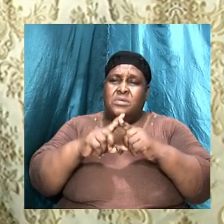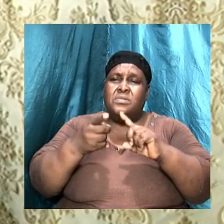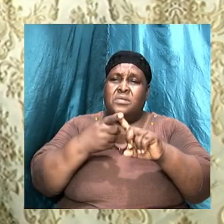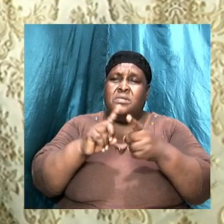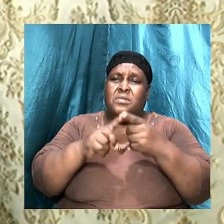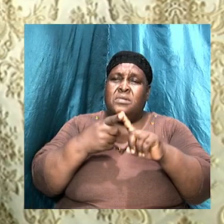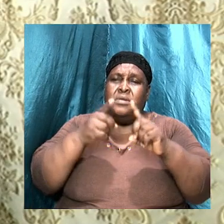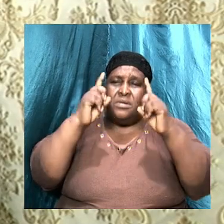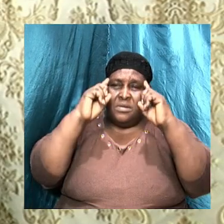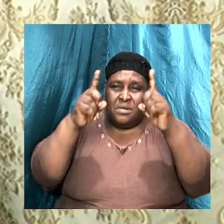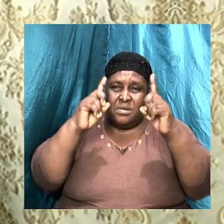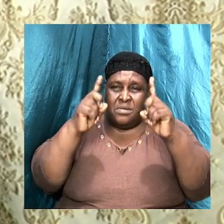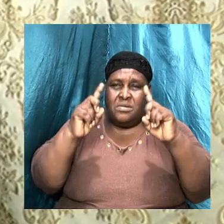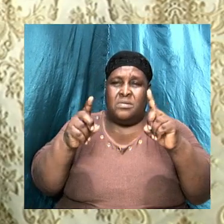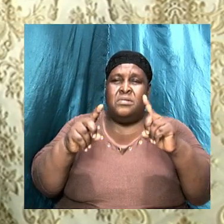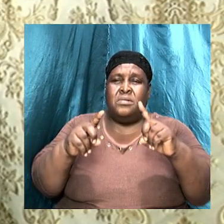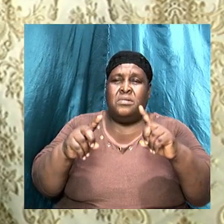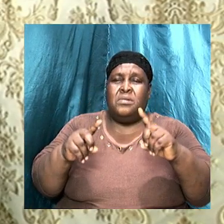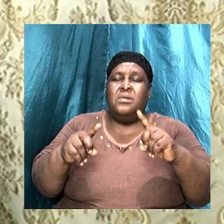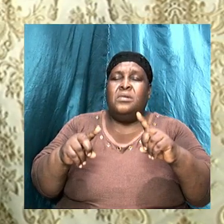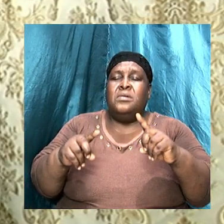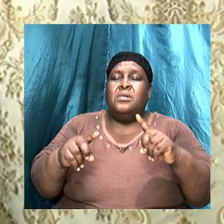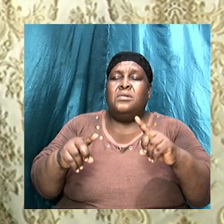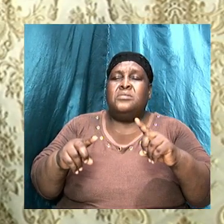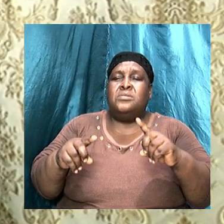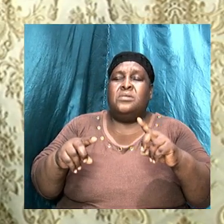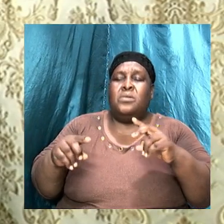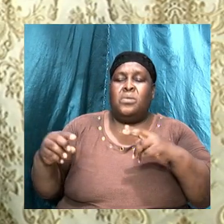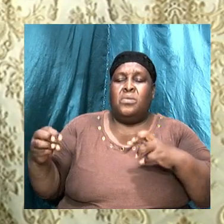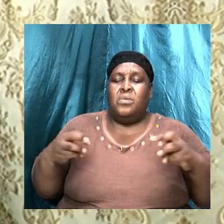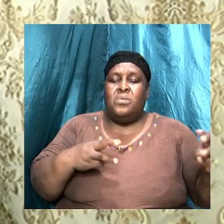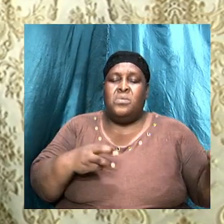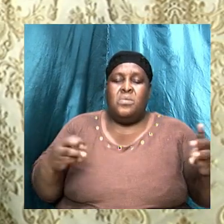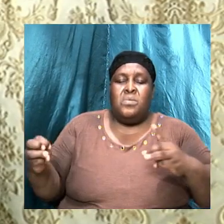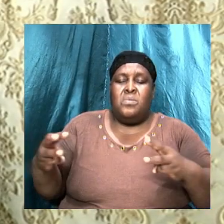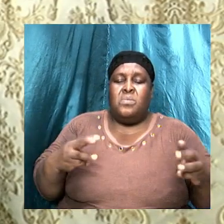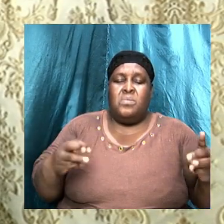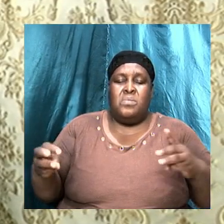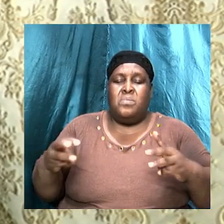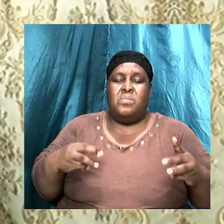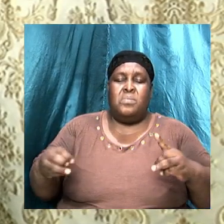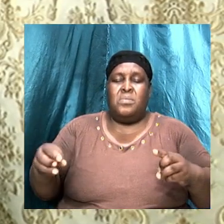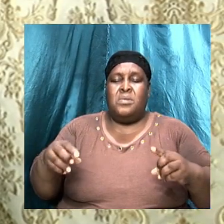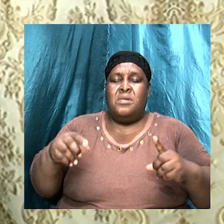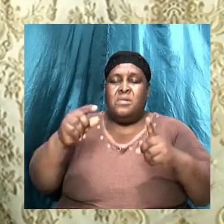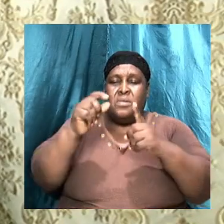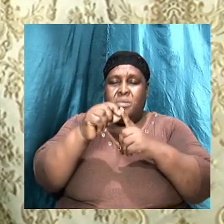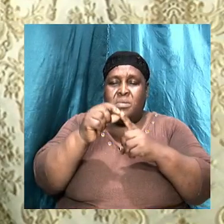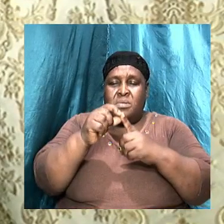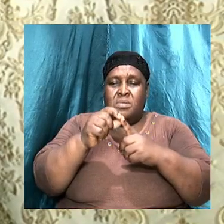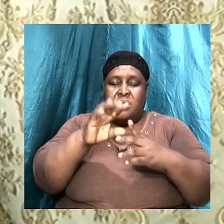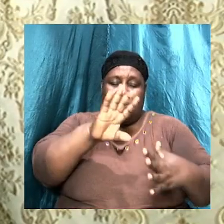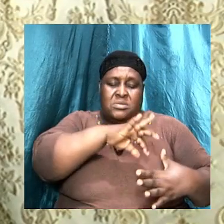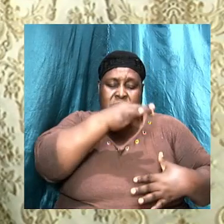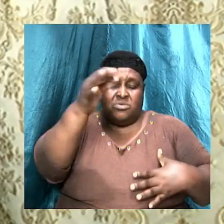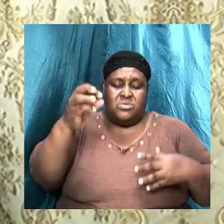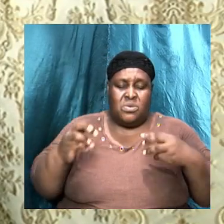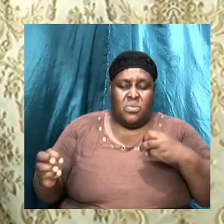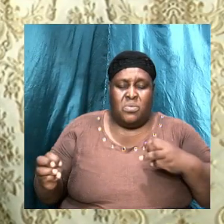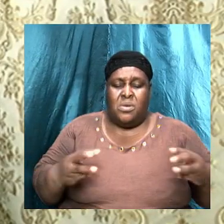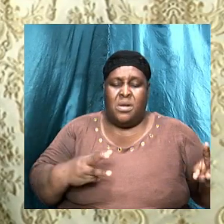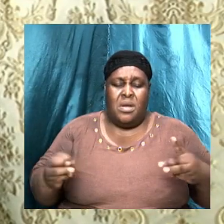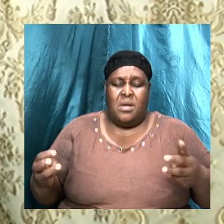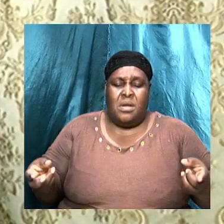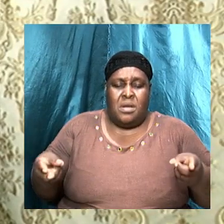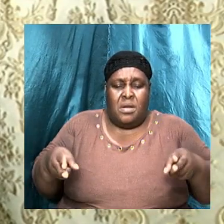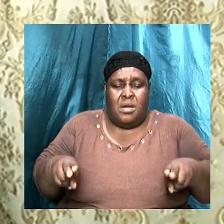is really, you know, a war of words. It's spiritual warfare. And, you know, spiritual warfare happen, you know,